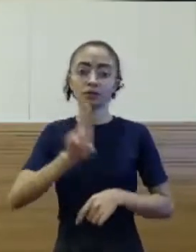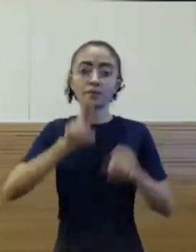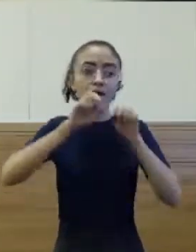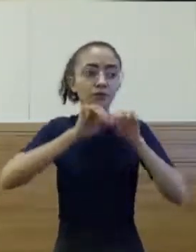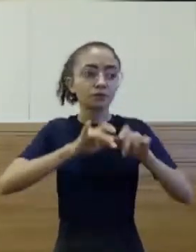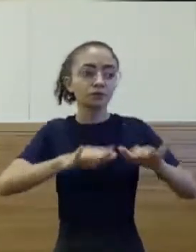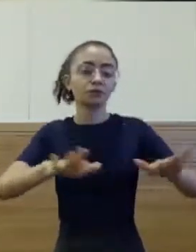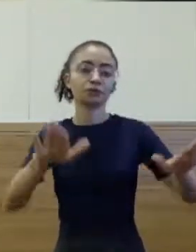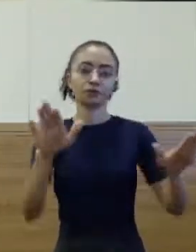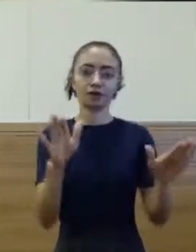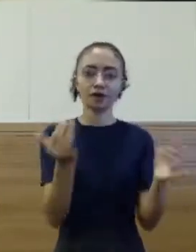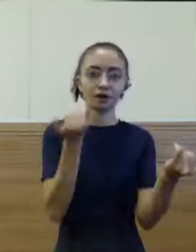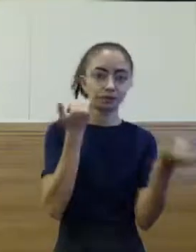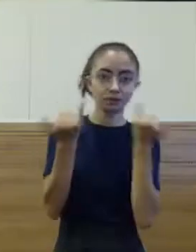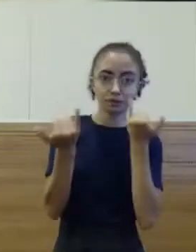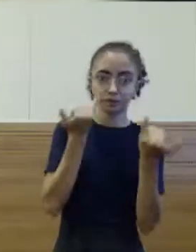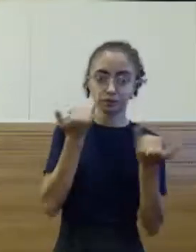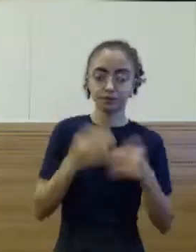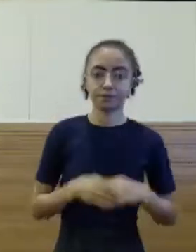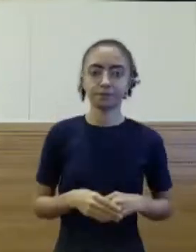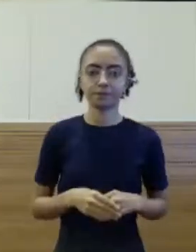to use?